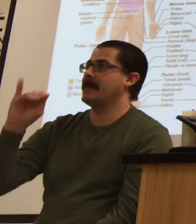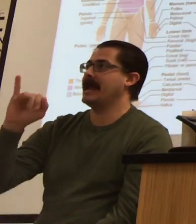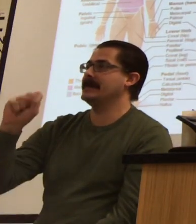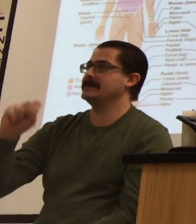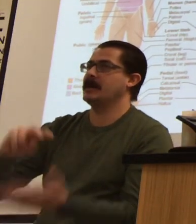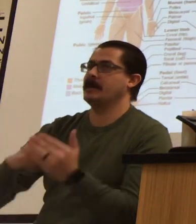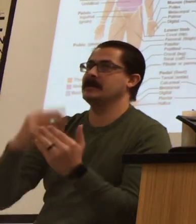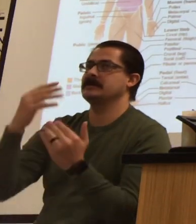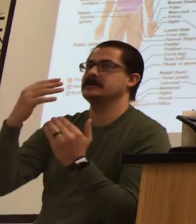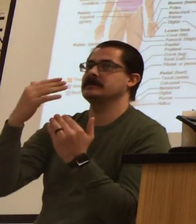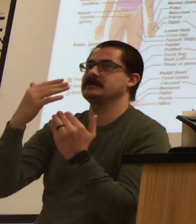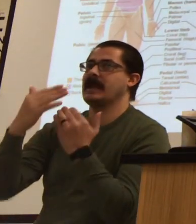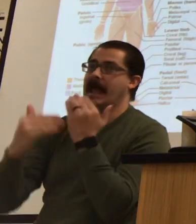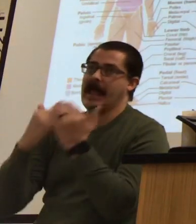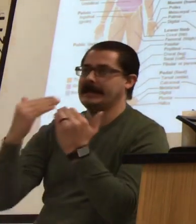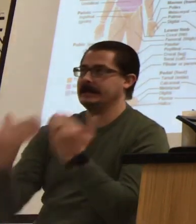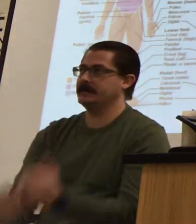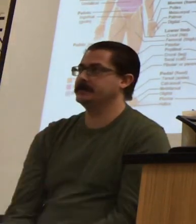hand.